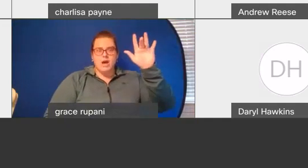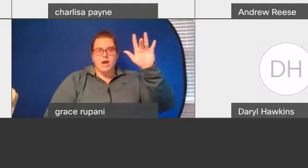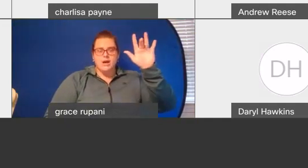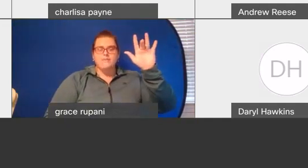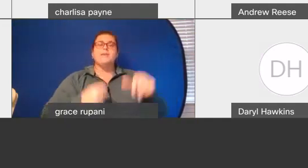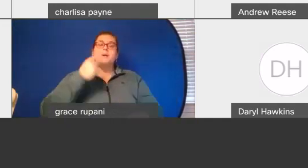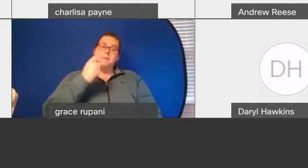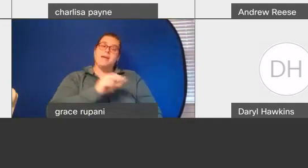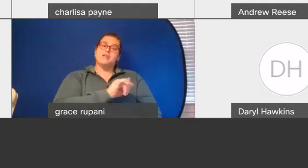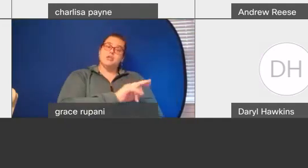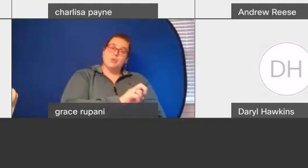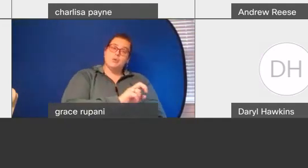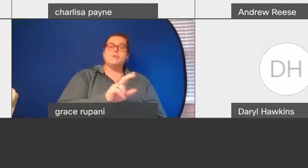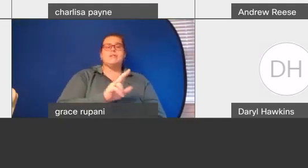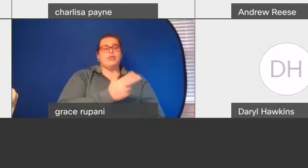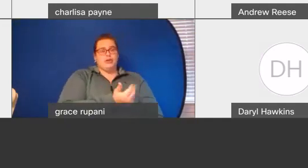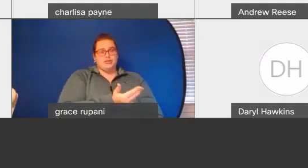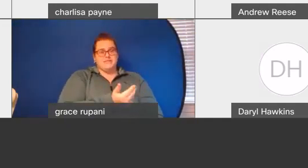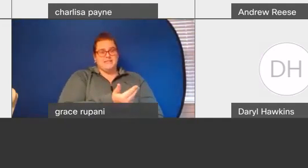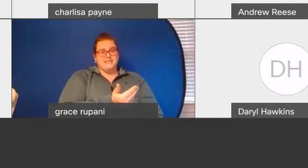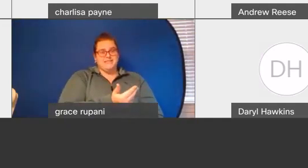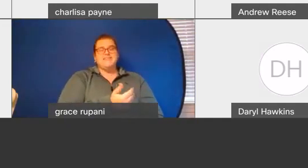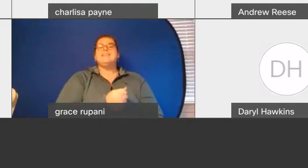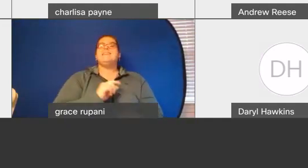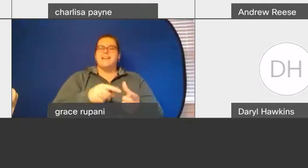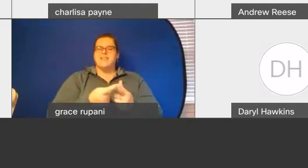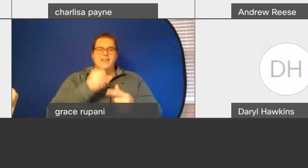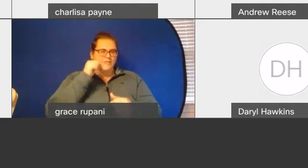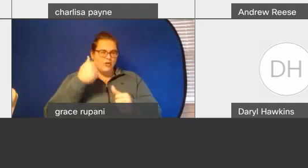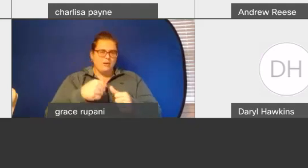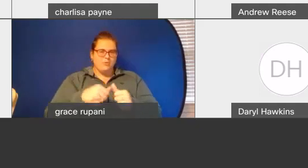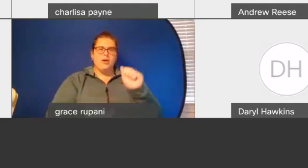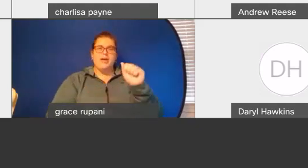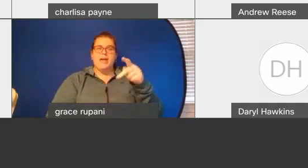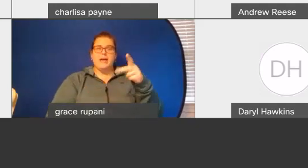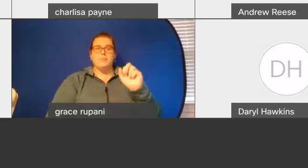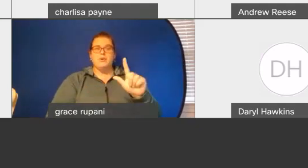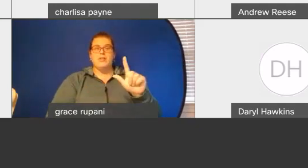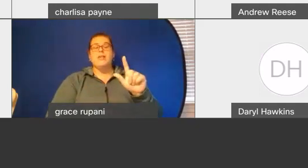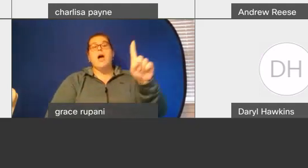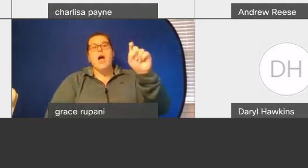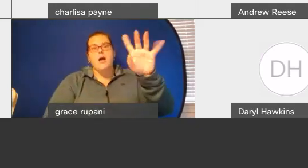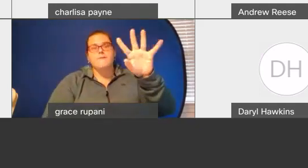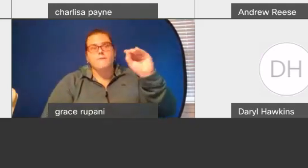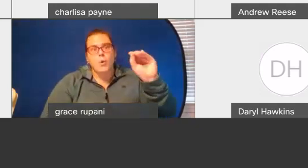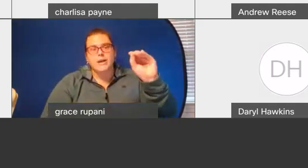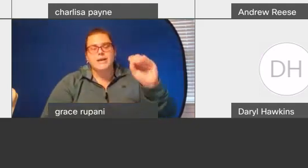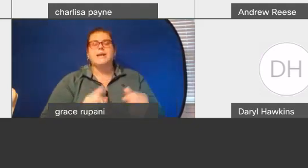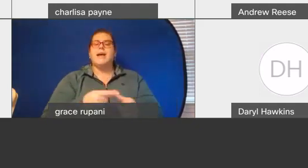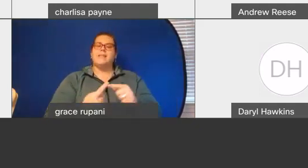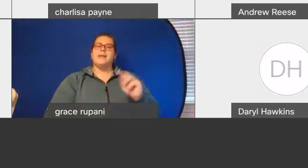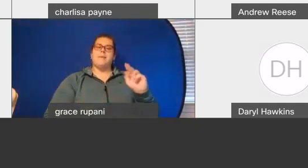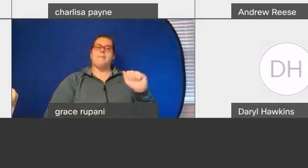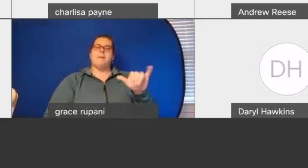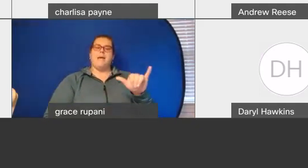down to 13. And then, as people may recall, April, there were 140, and then May 50. So clearly, as